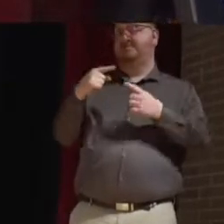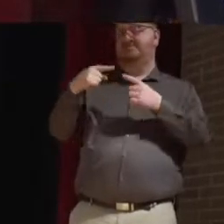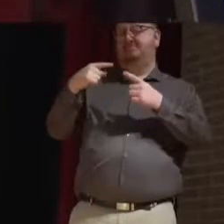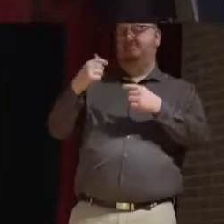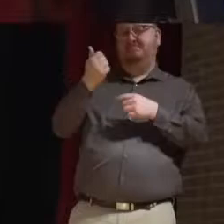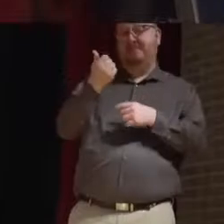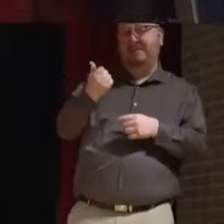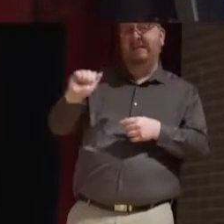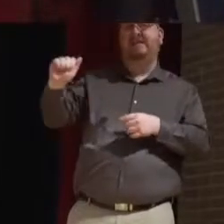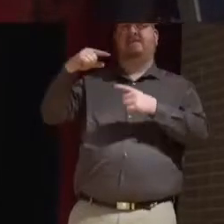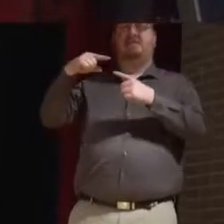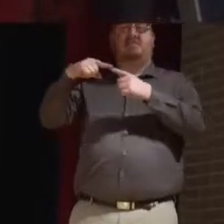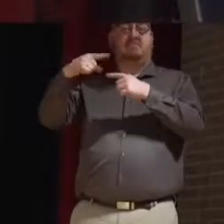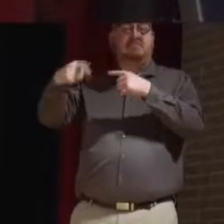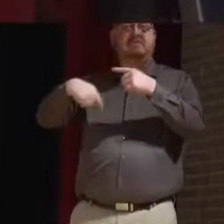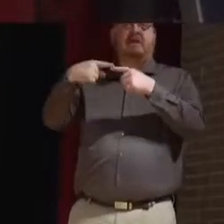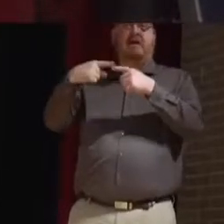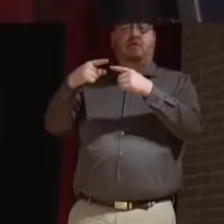like a dealership.